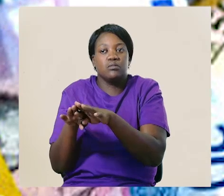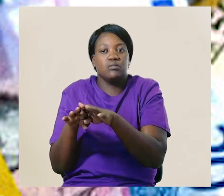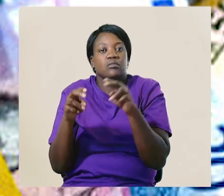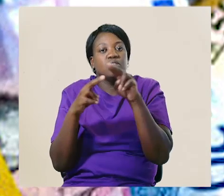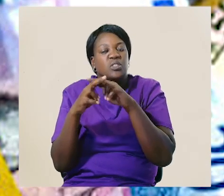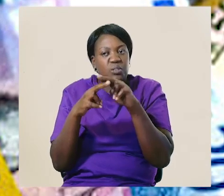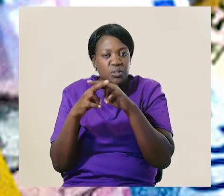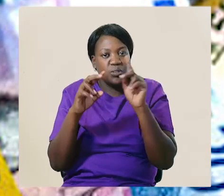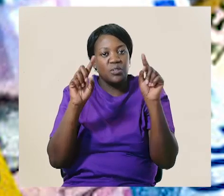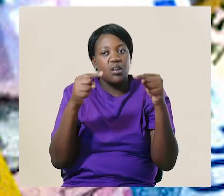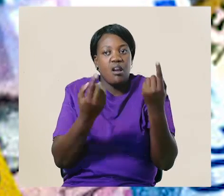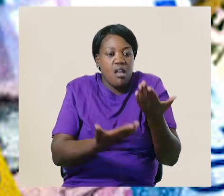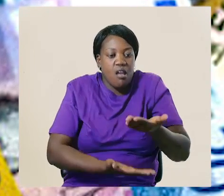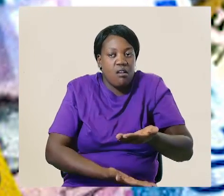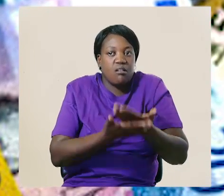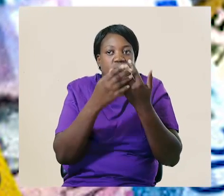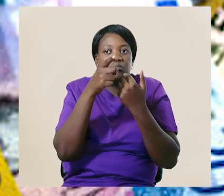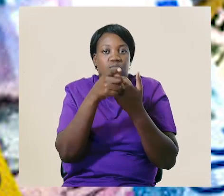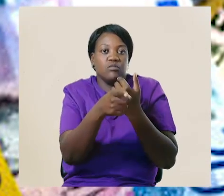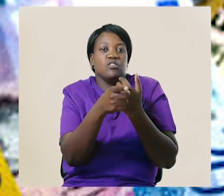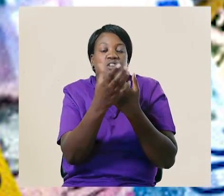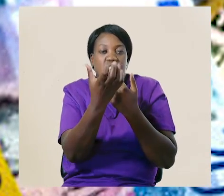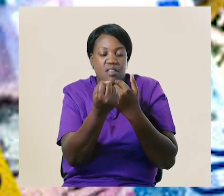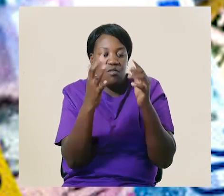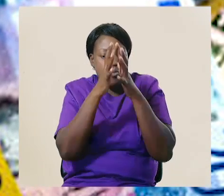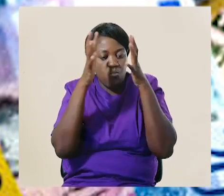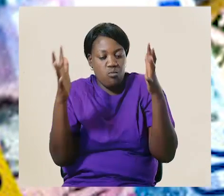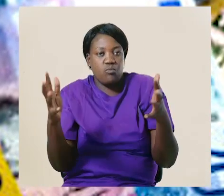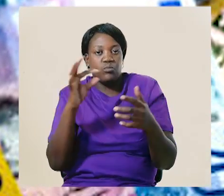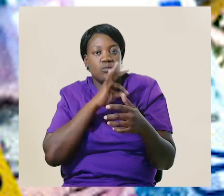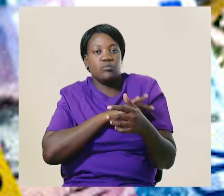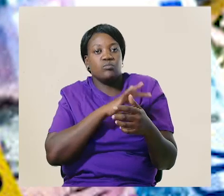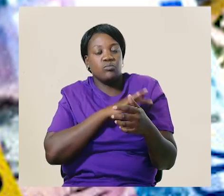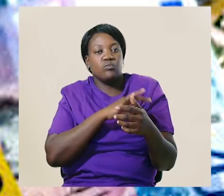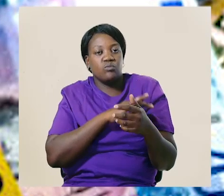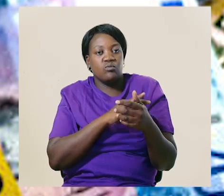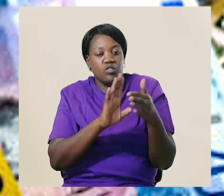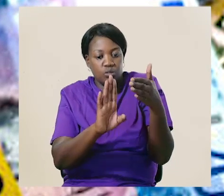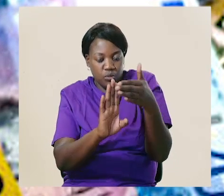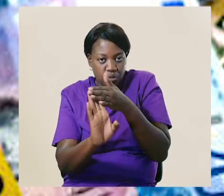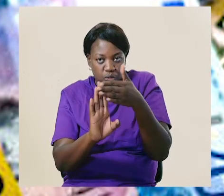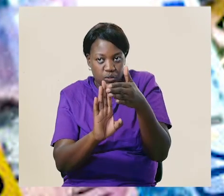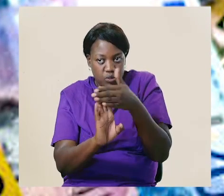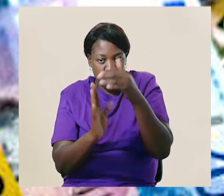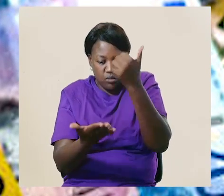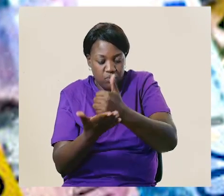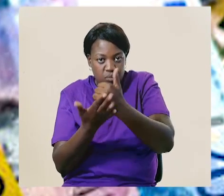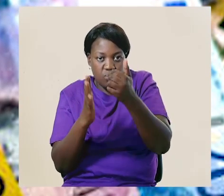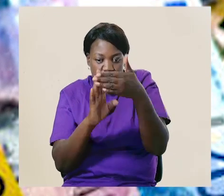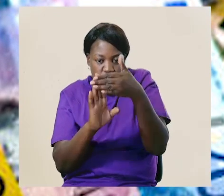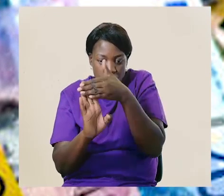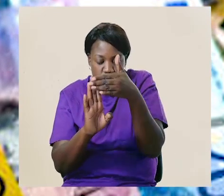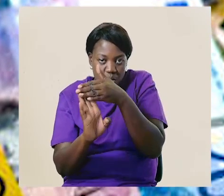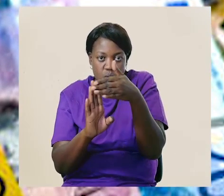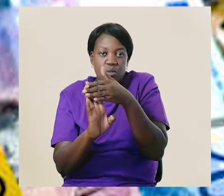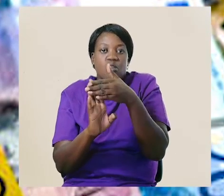used in ways which help you to earn more money. You can invest it so that it earns interest,